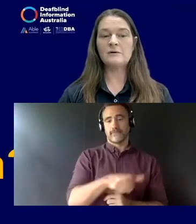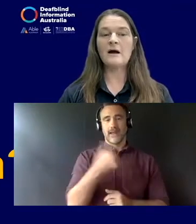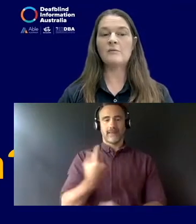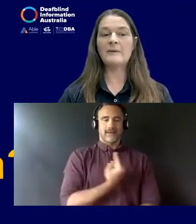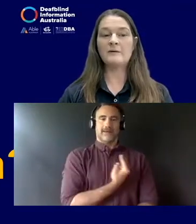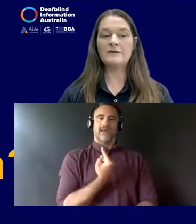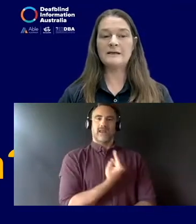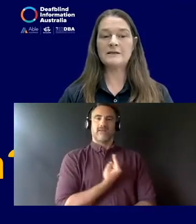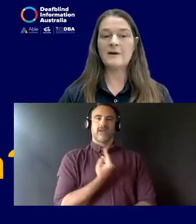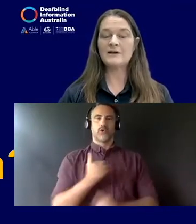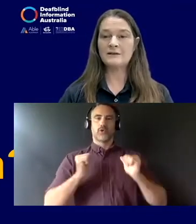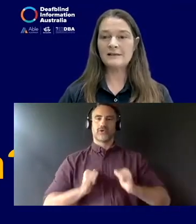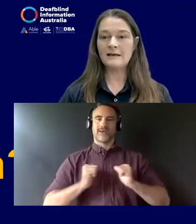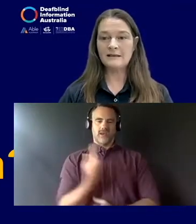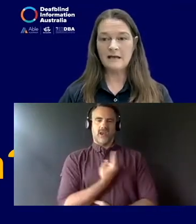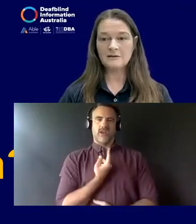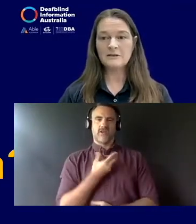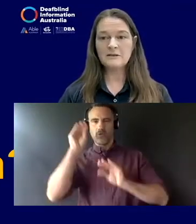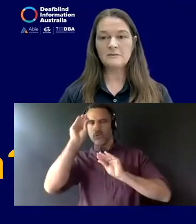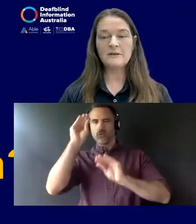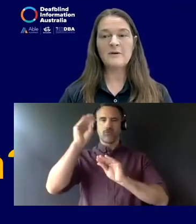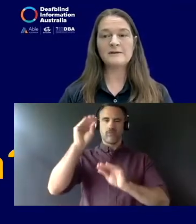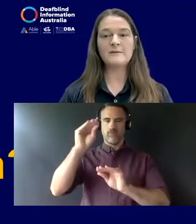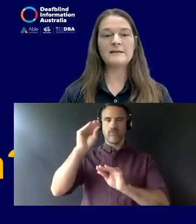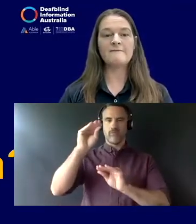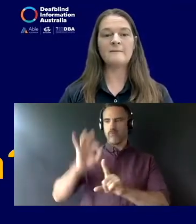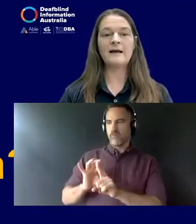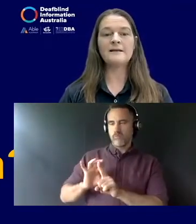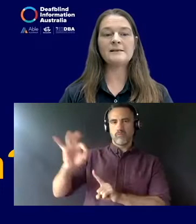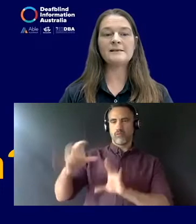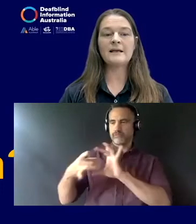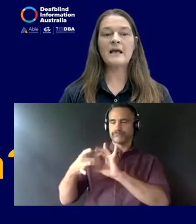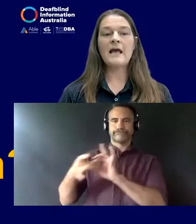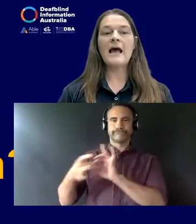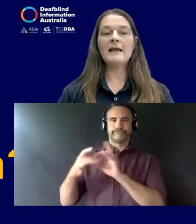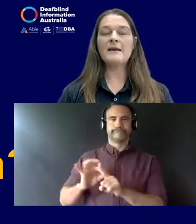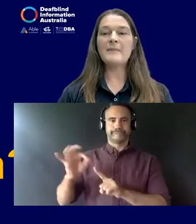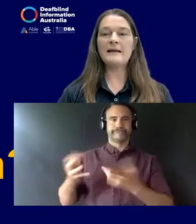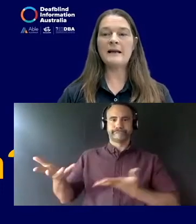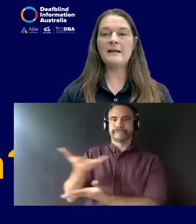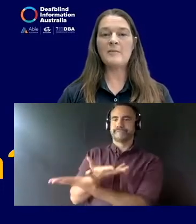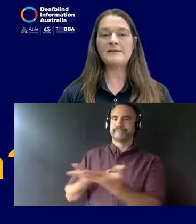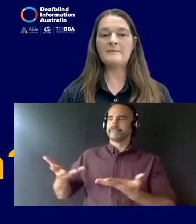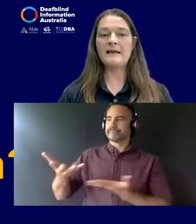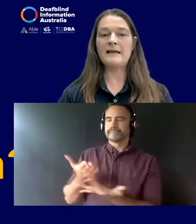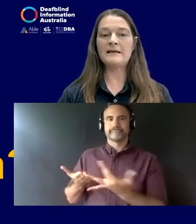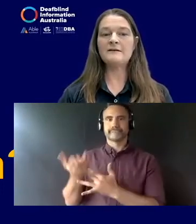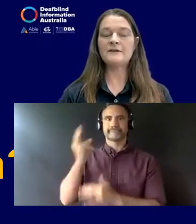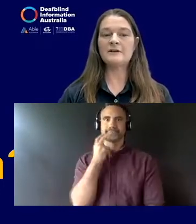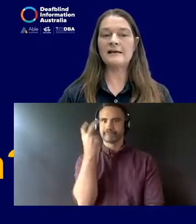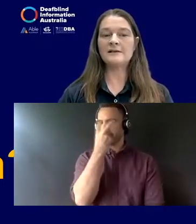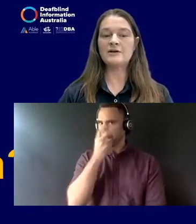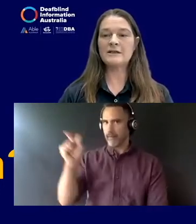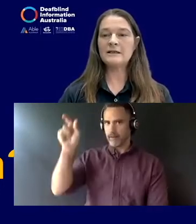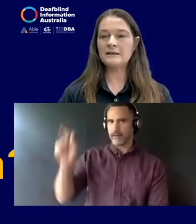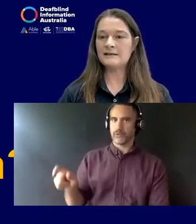will help build interactions and connection with the person with deafblindness. And that person may need